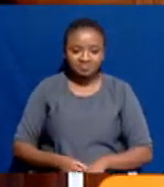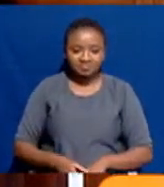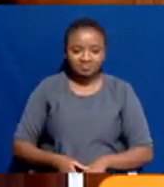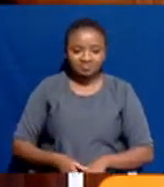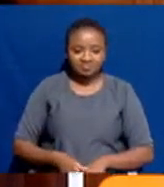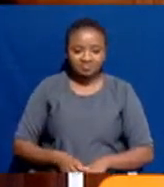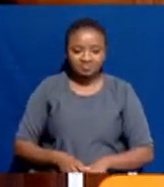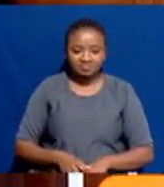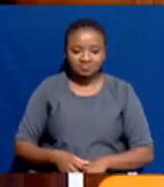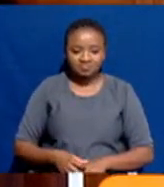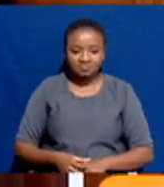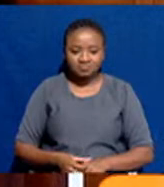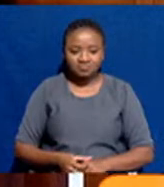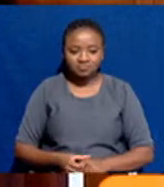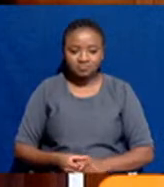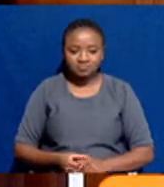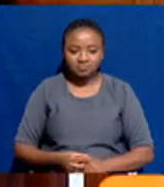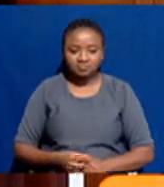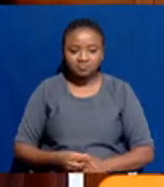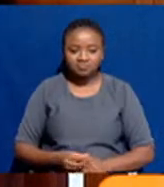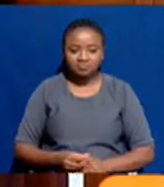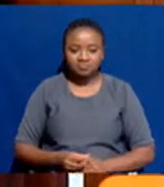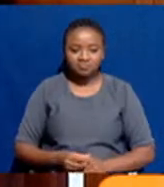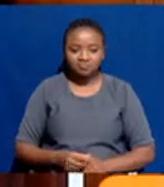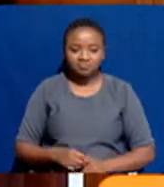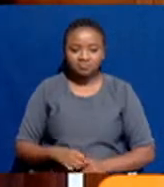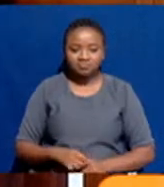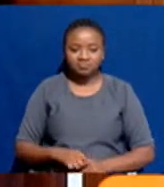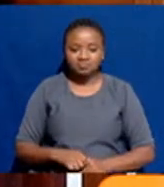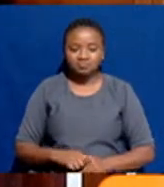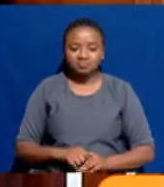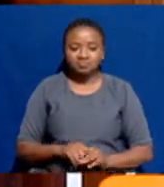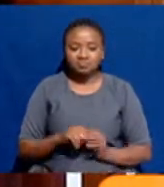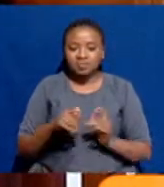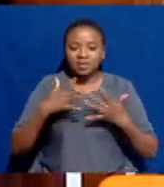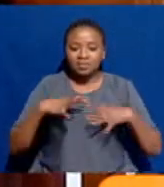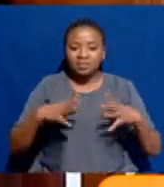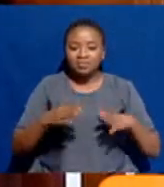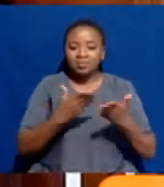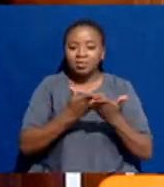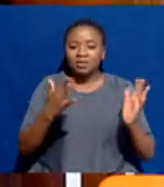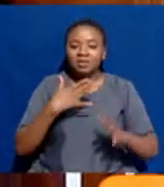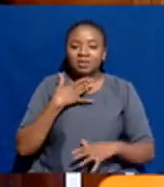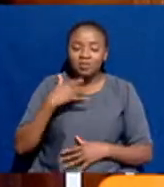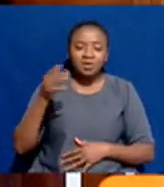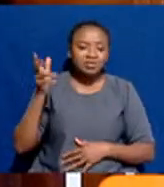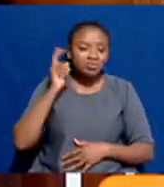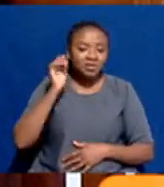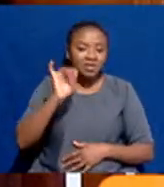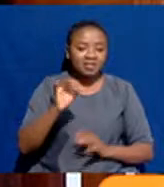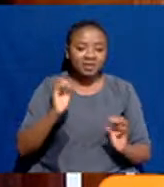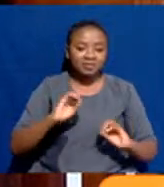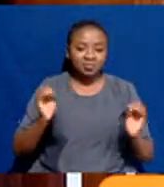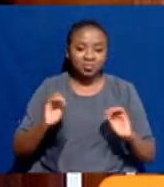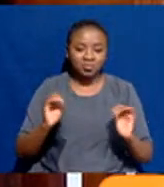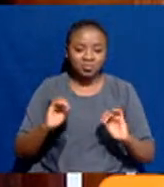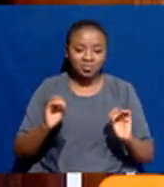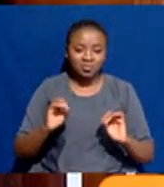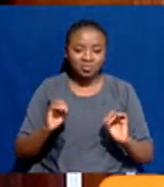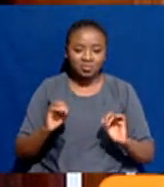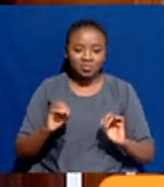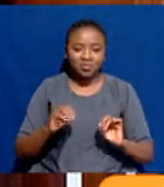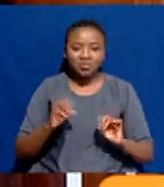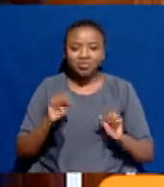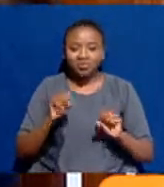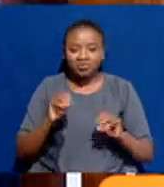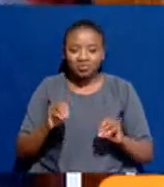say that, you know, people don't want to hear that. And so